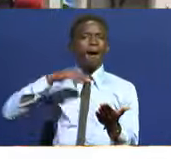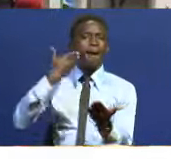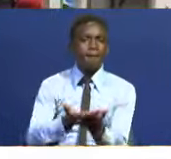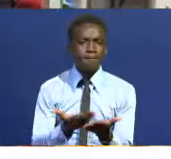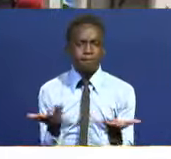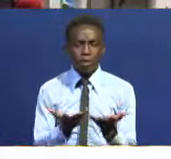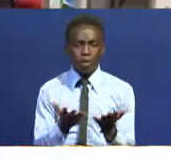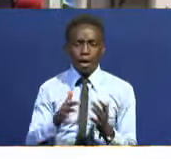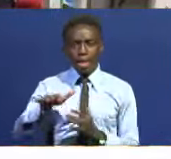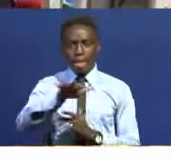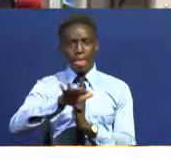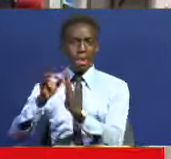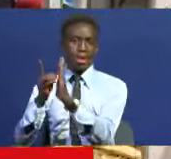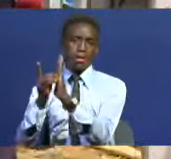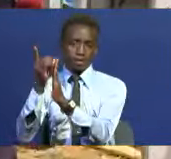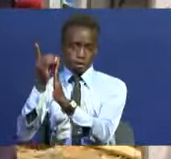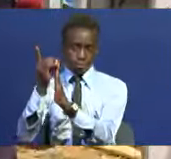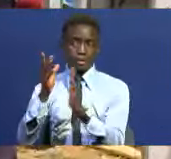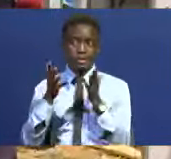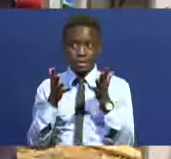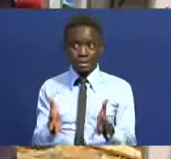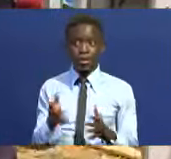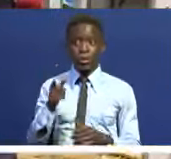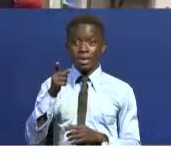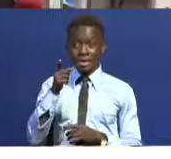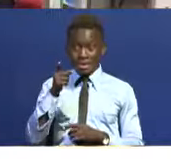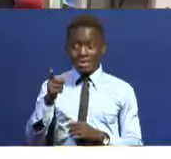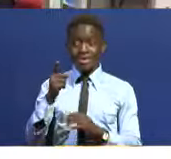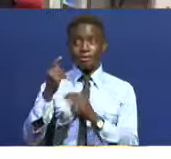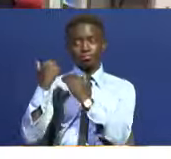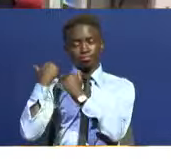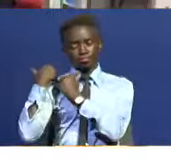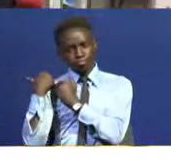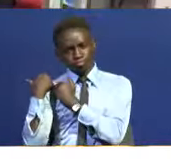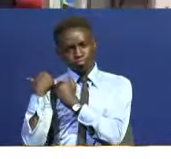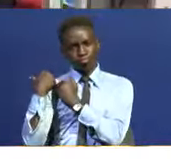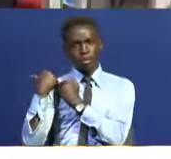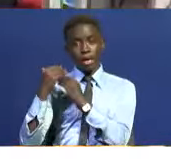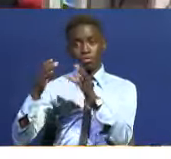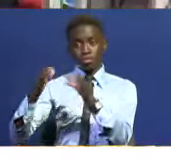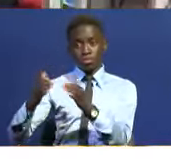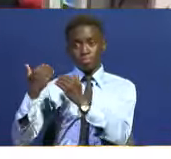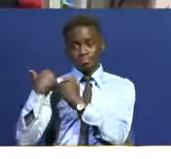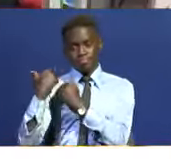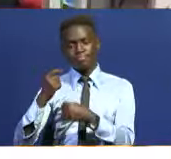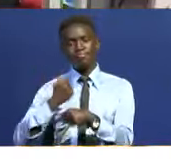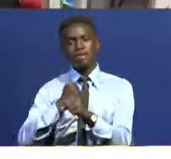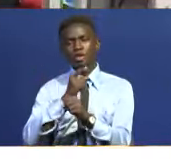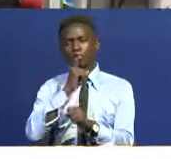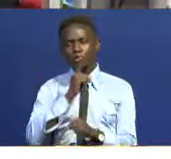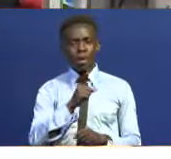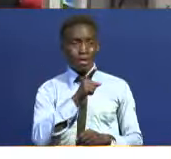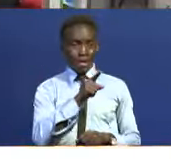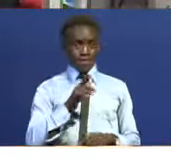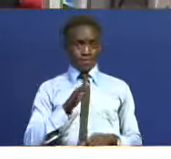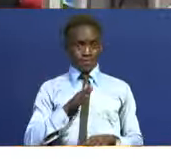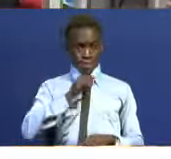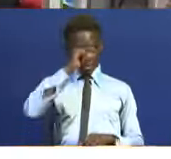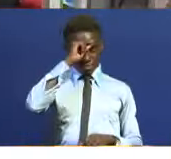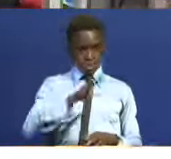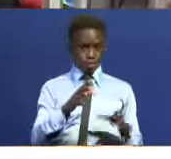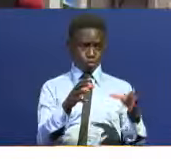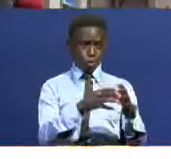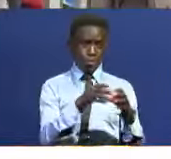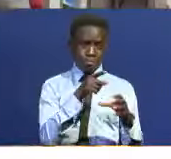The caucus council has already arrived here, and of course, that is a caucus that is mandated to ensure that these female governors have been able to ensure that the